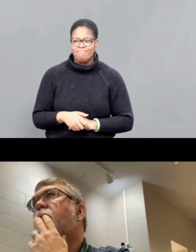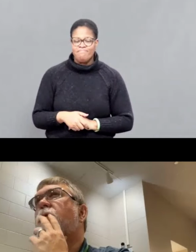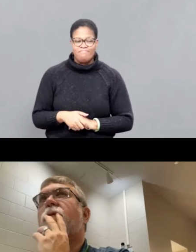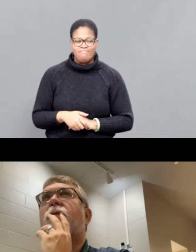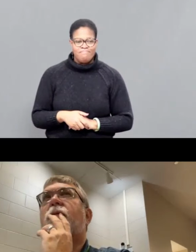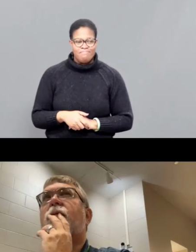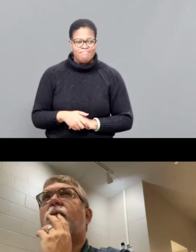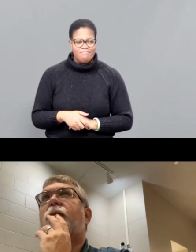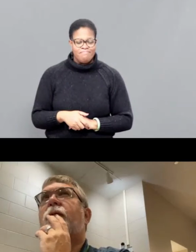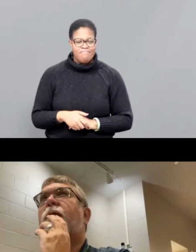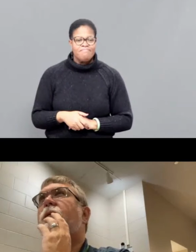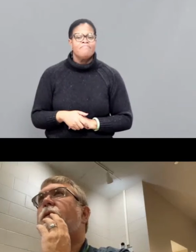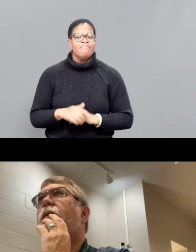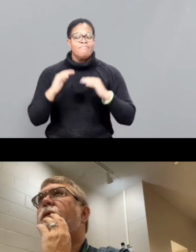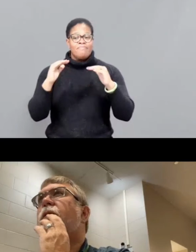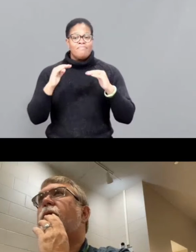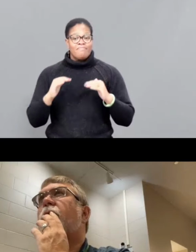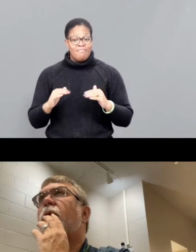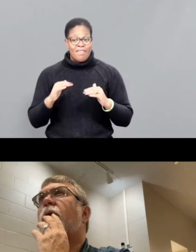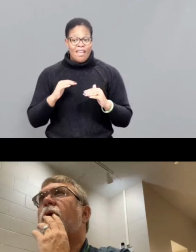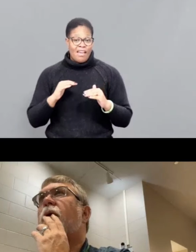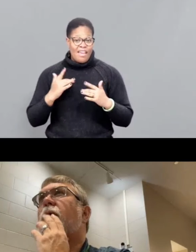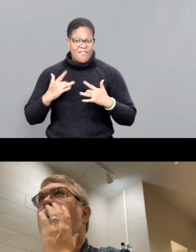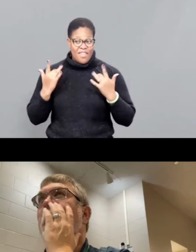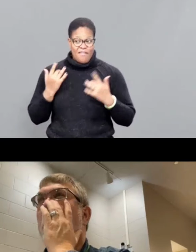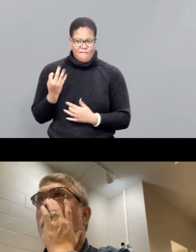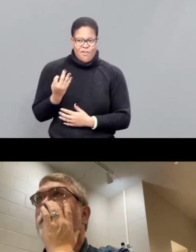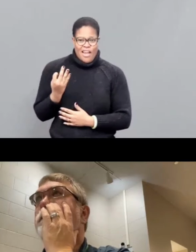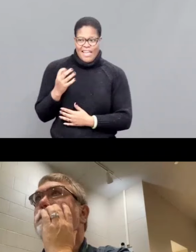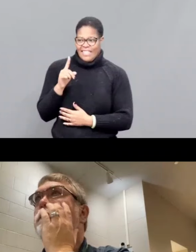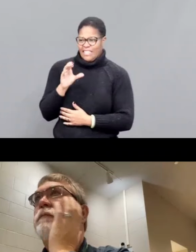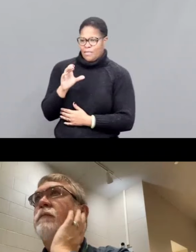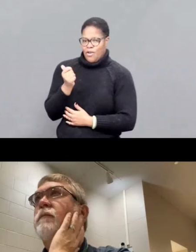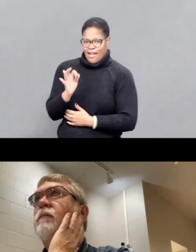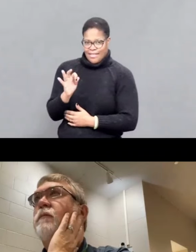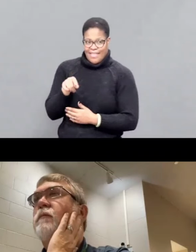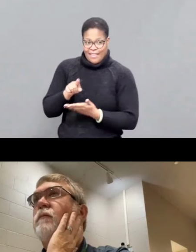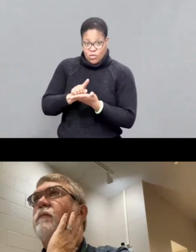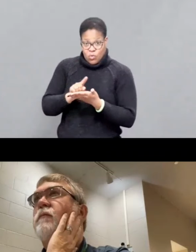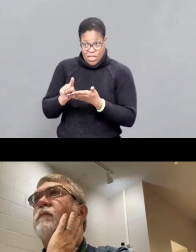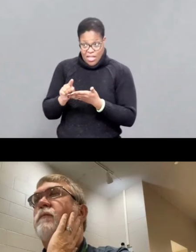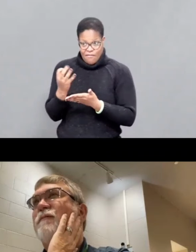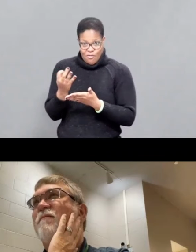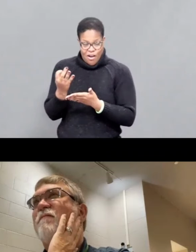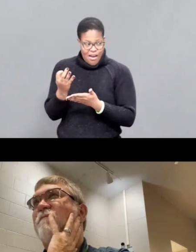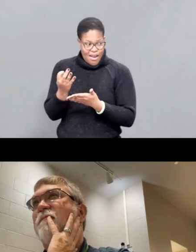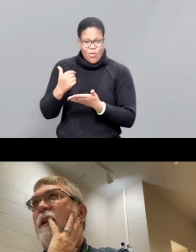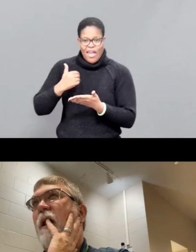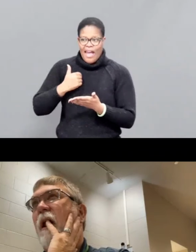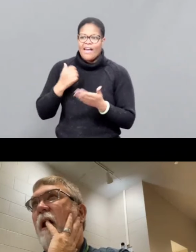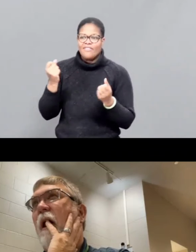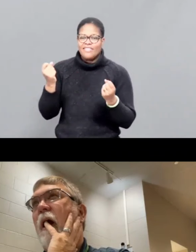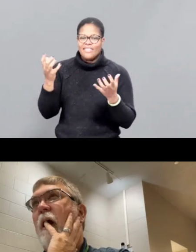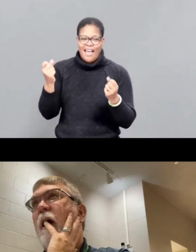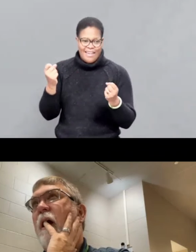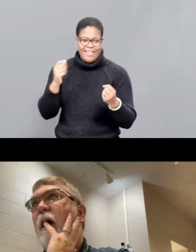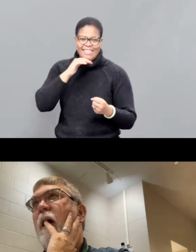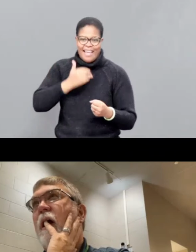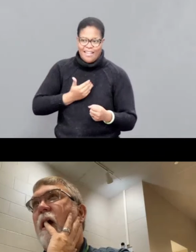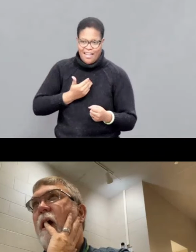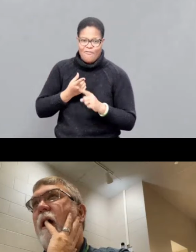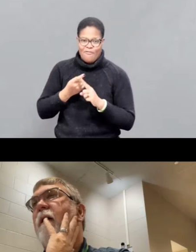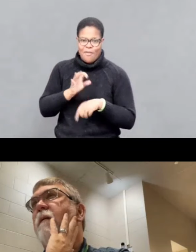And so our upcoming events is Friday, December 19th of this week. We have Signing Santa coming